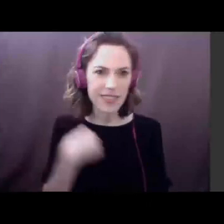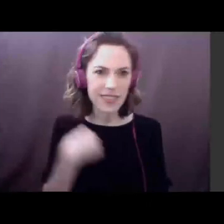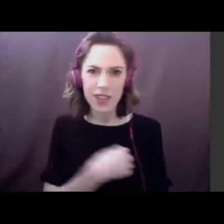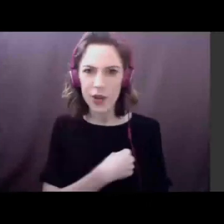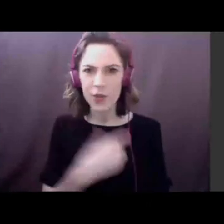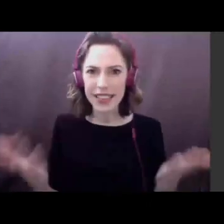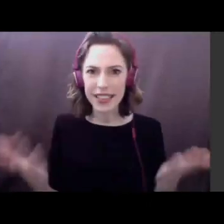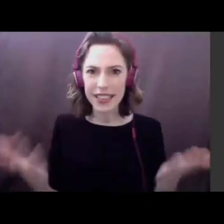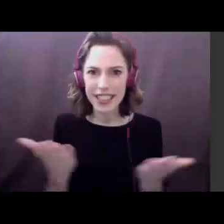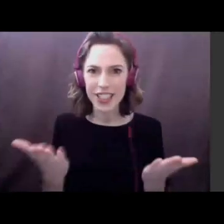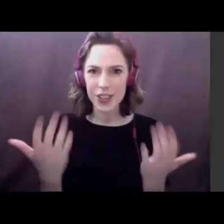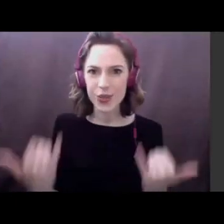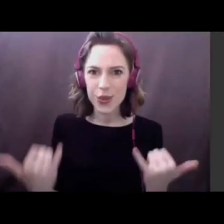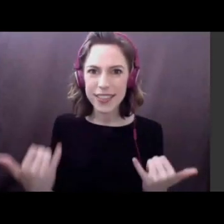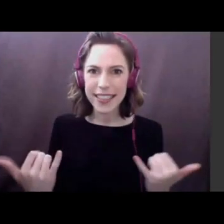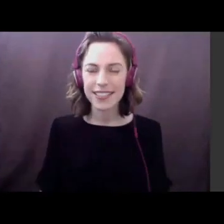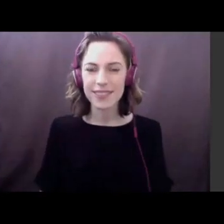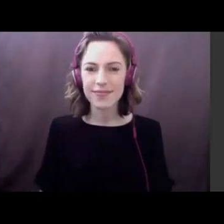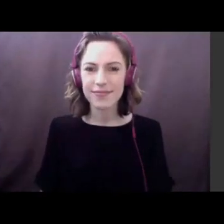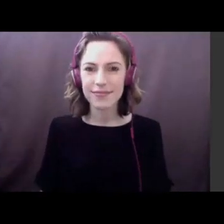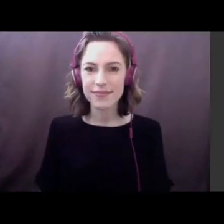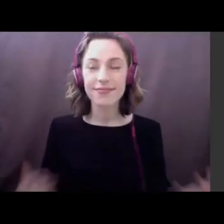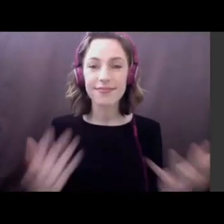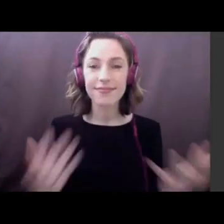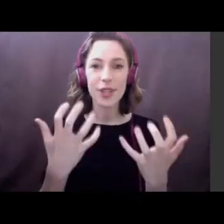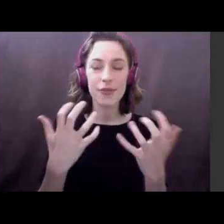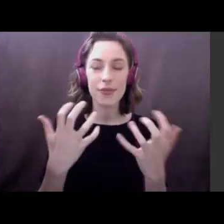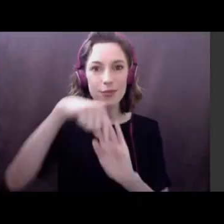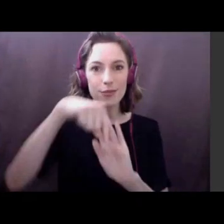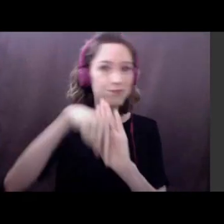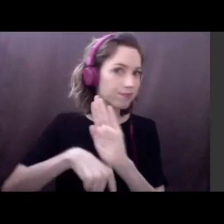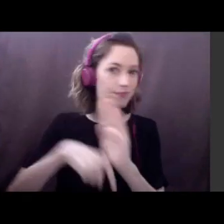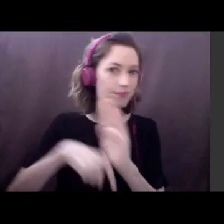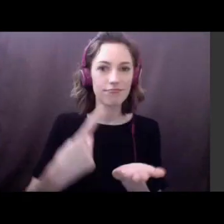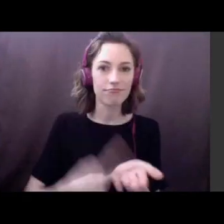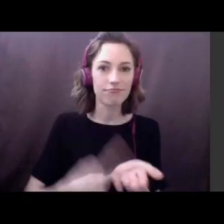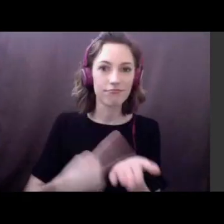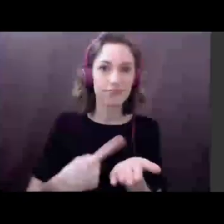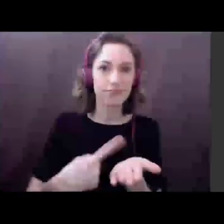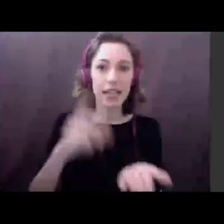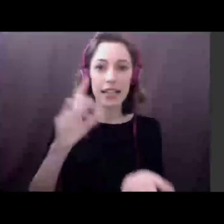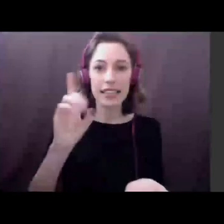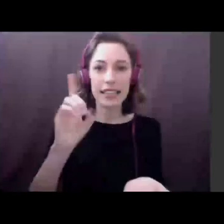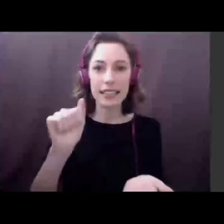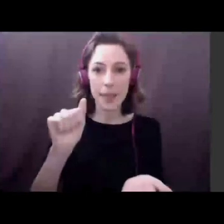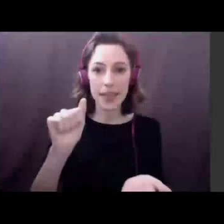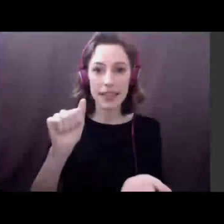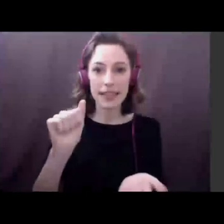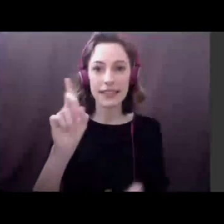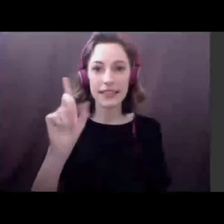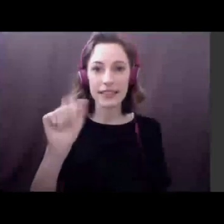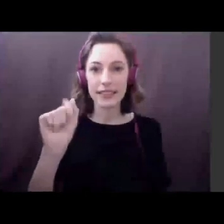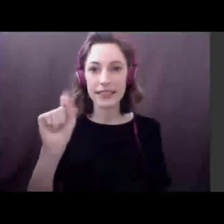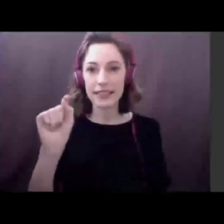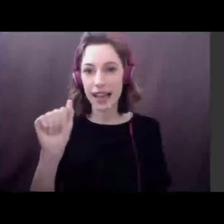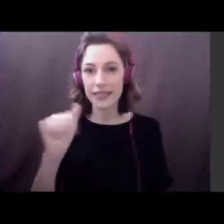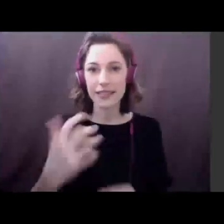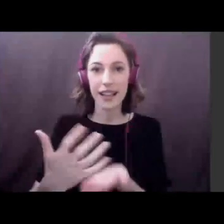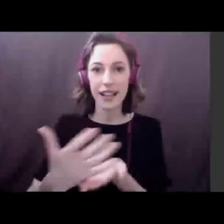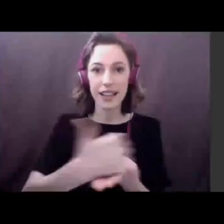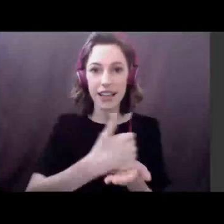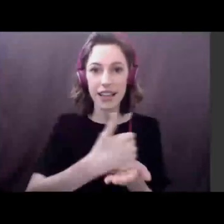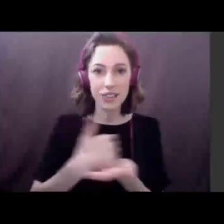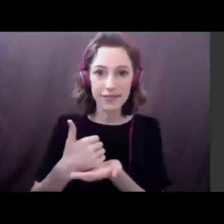said before, to try to get input into a decision tree with which the USAID can provide guidance